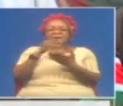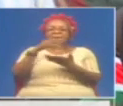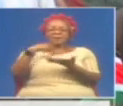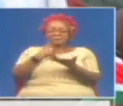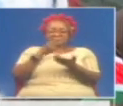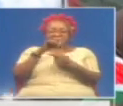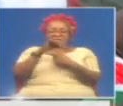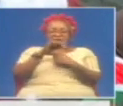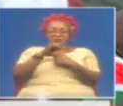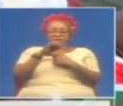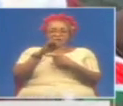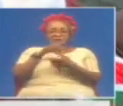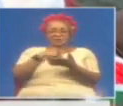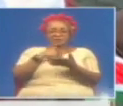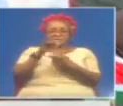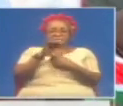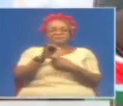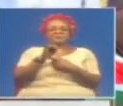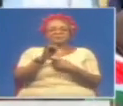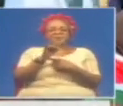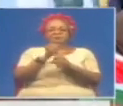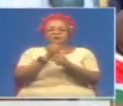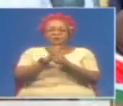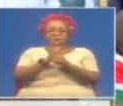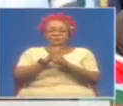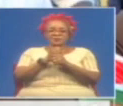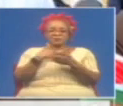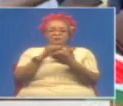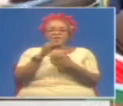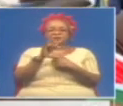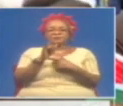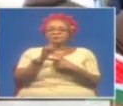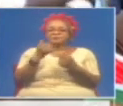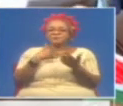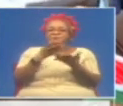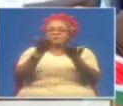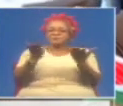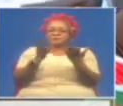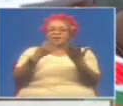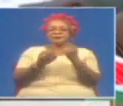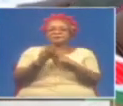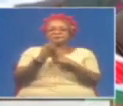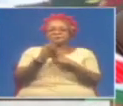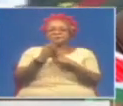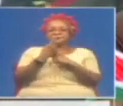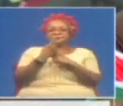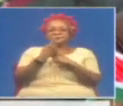for granted because we were not firing at all cylinders and everyone wrote us off. And then so